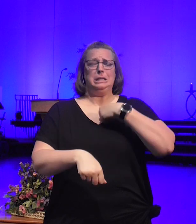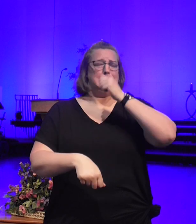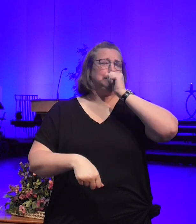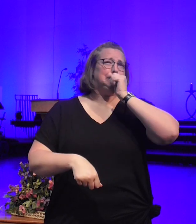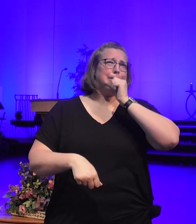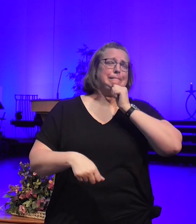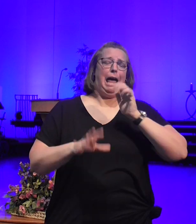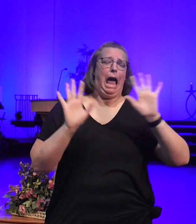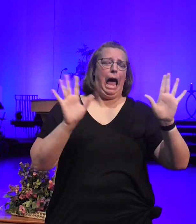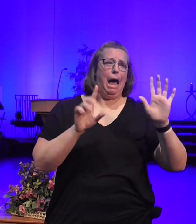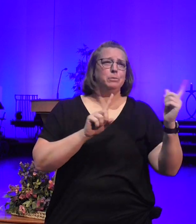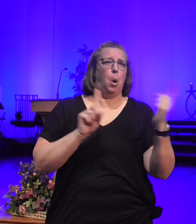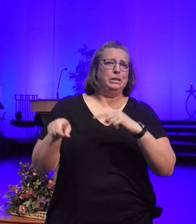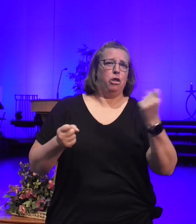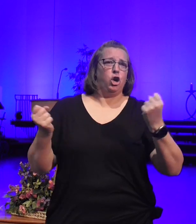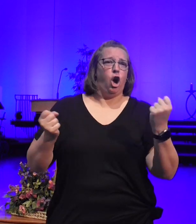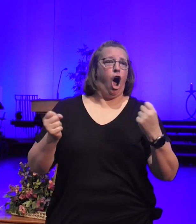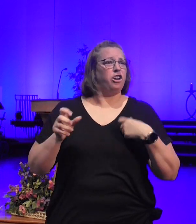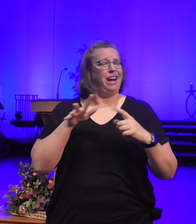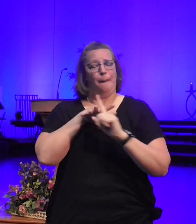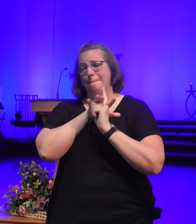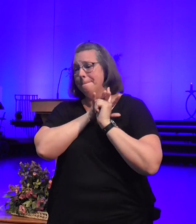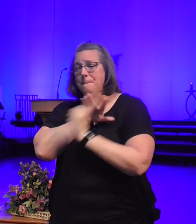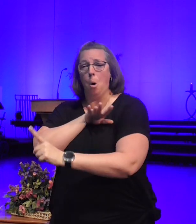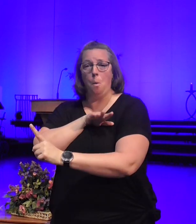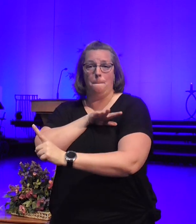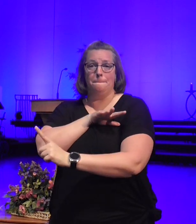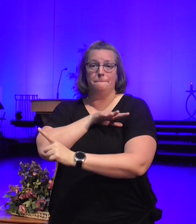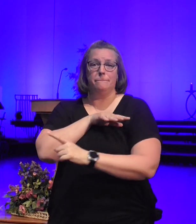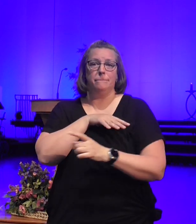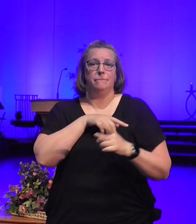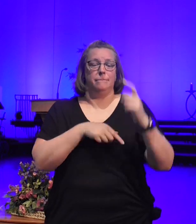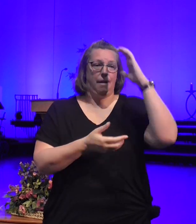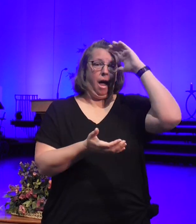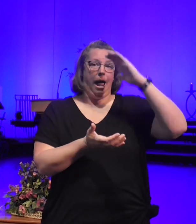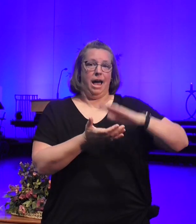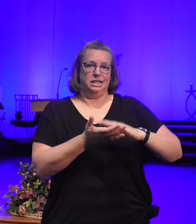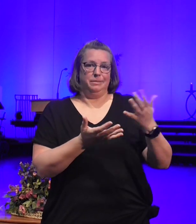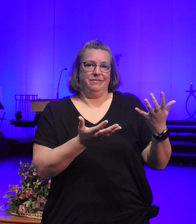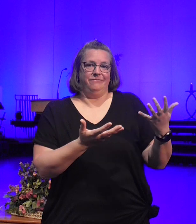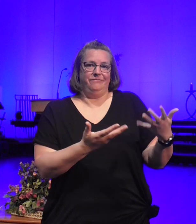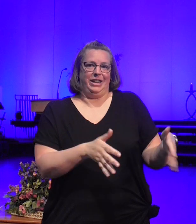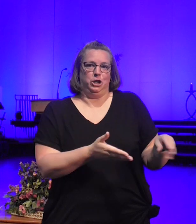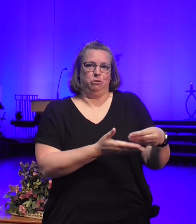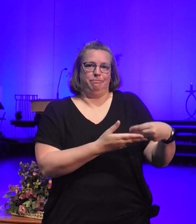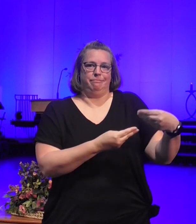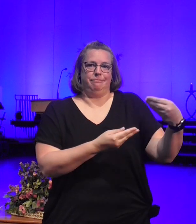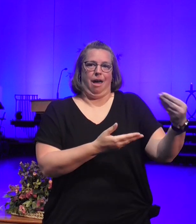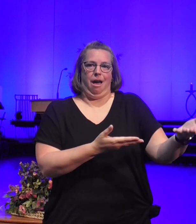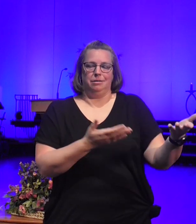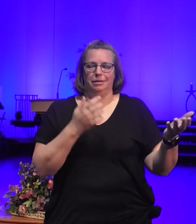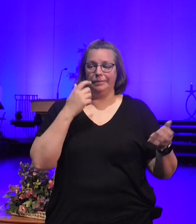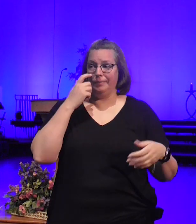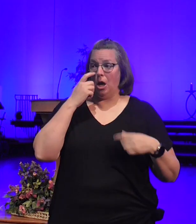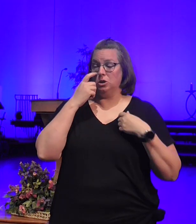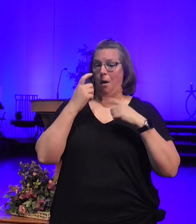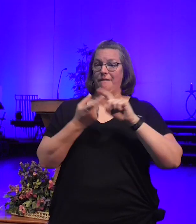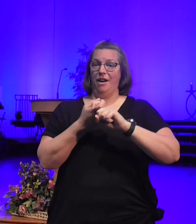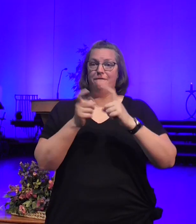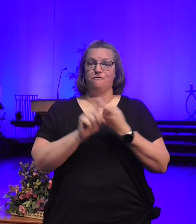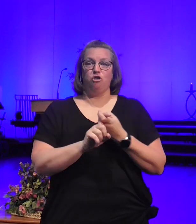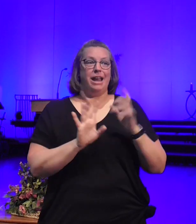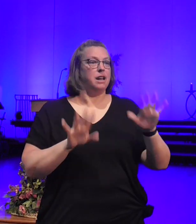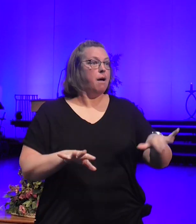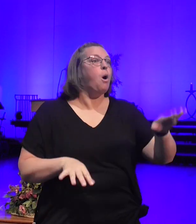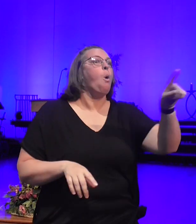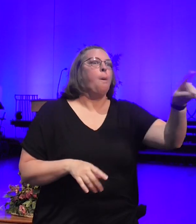anymore, I said, I'm going to the car. And I just bolted out of the store. And he had to finish the purchases. So when I hear a friend going to Trader Joe's, I'm like, will you pick